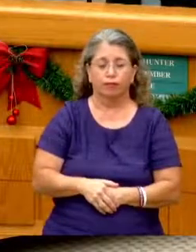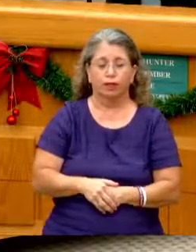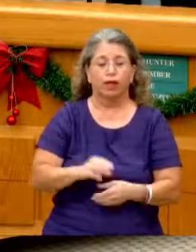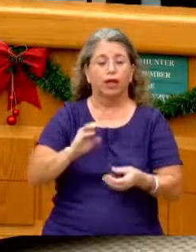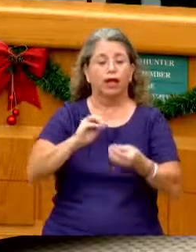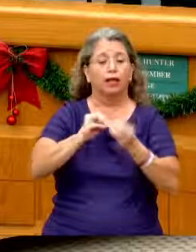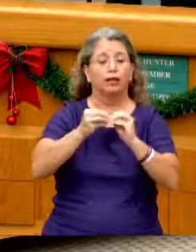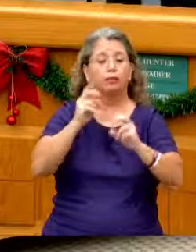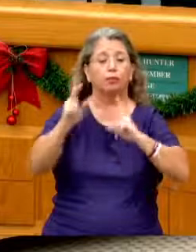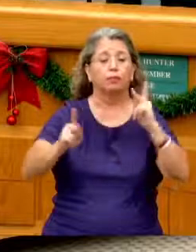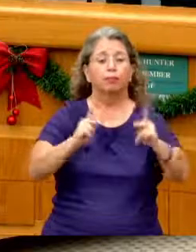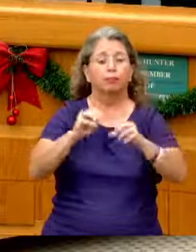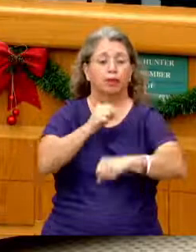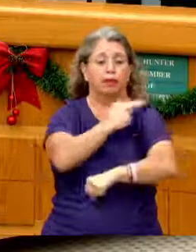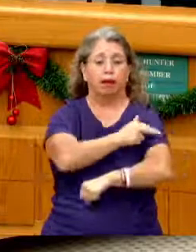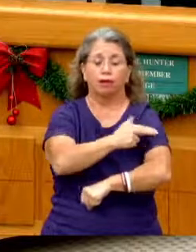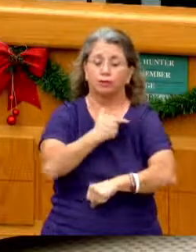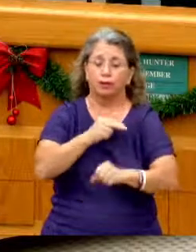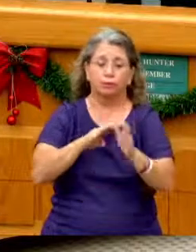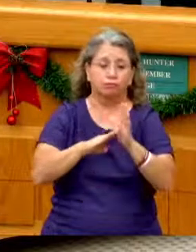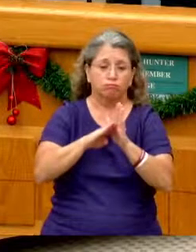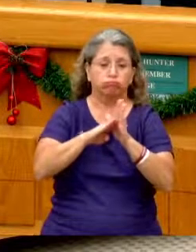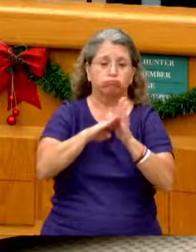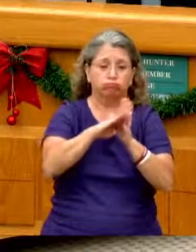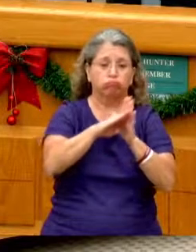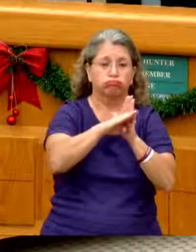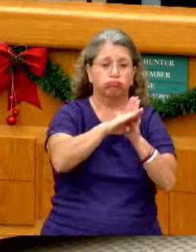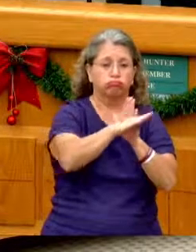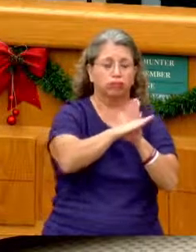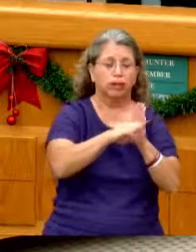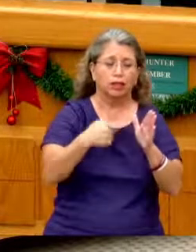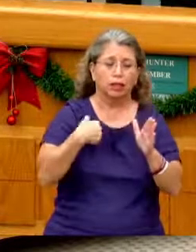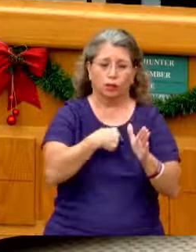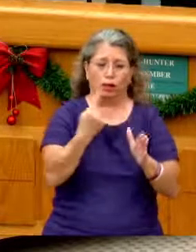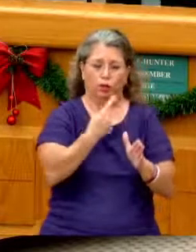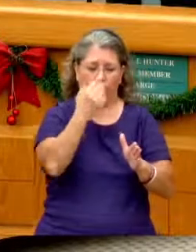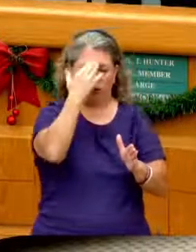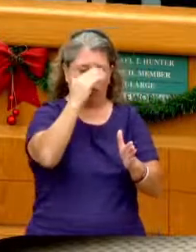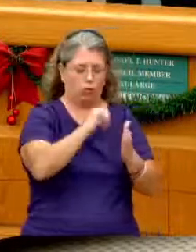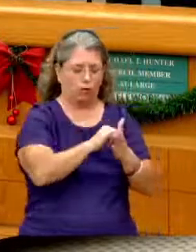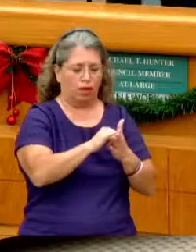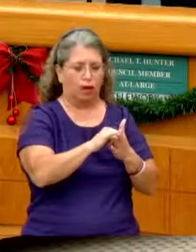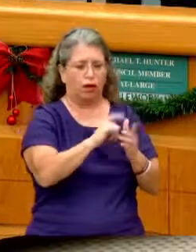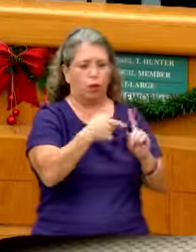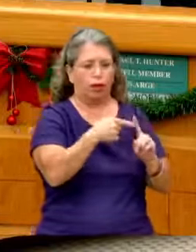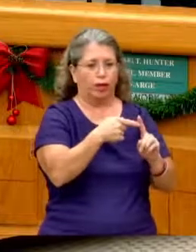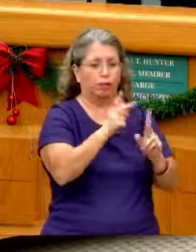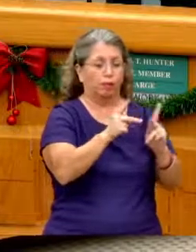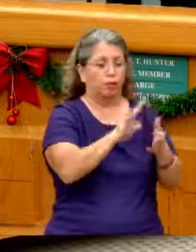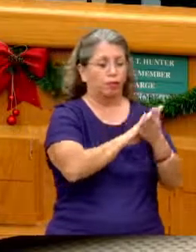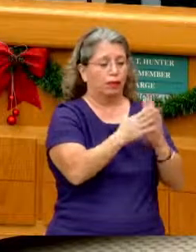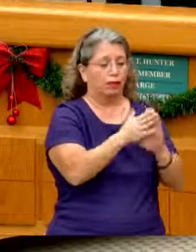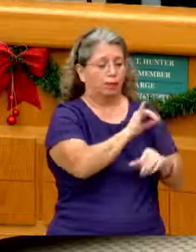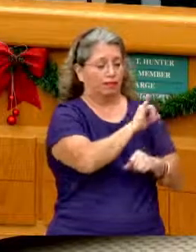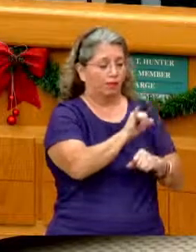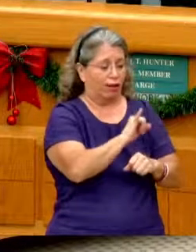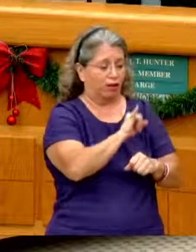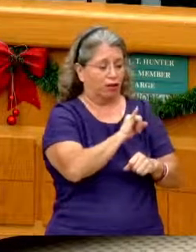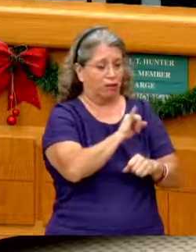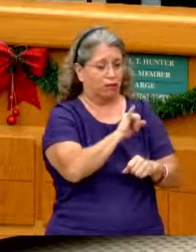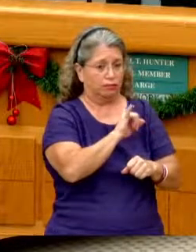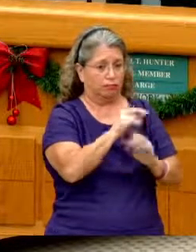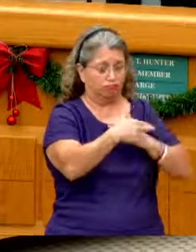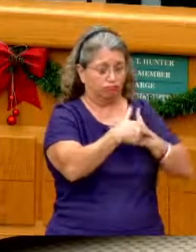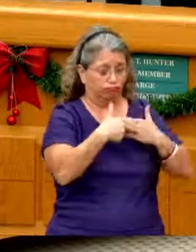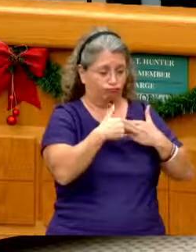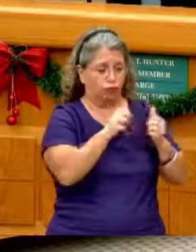as well, and we know that there's a lag from infection time to the time you see hospitalizations. It's gone up, so you can see it very clearly